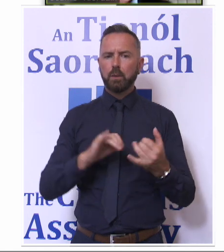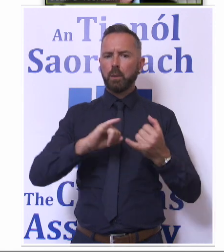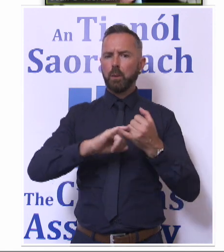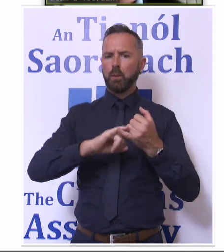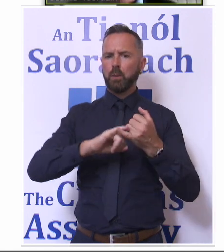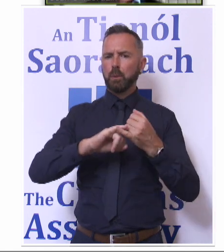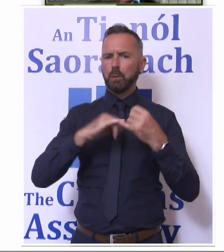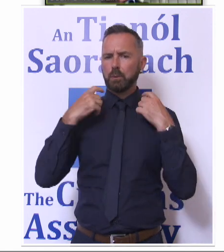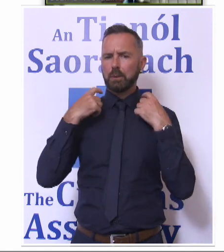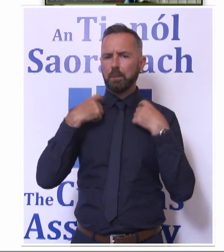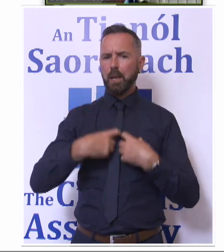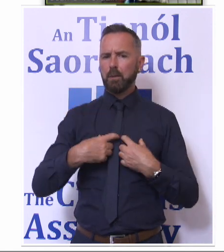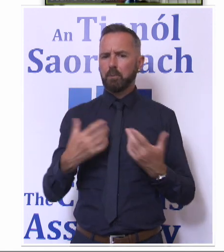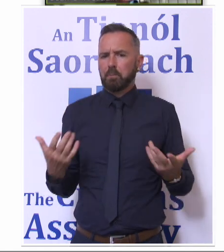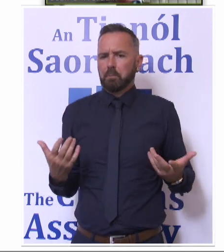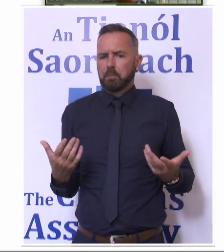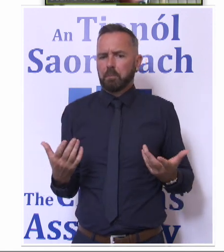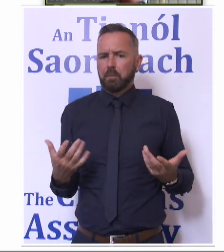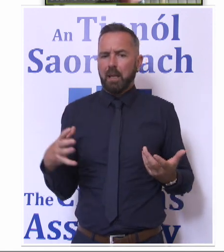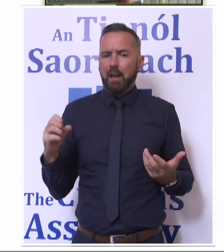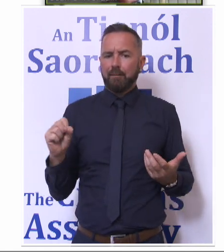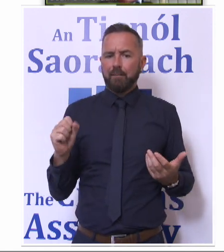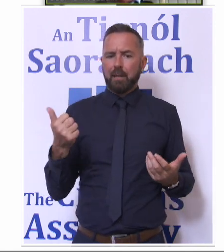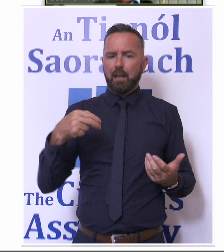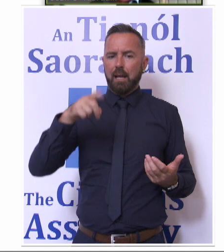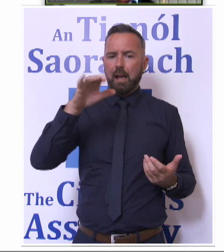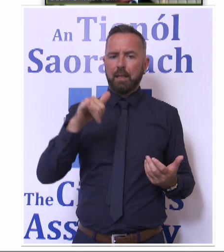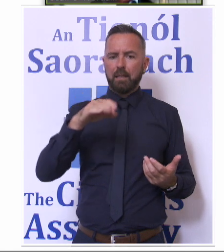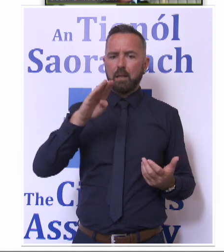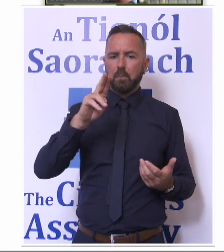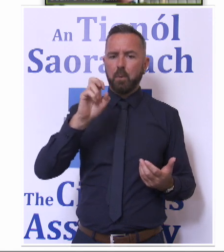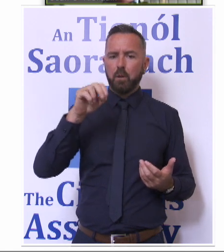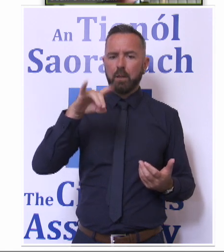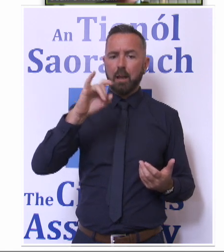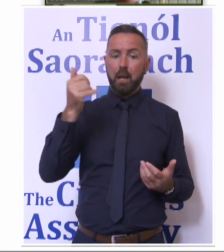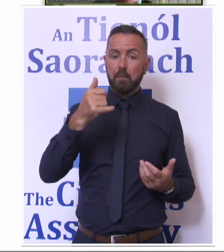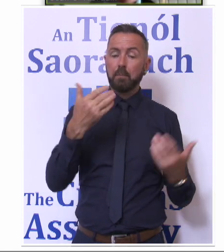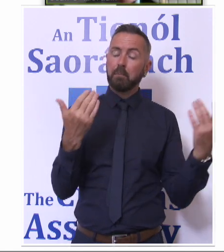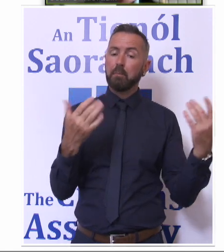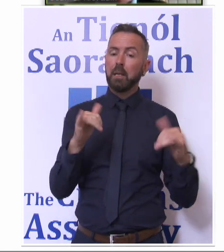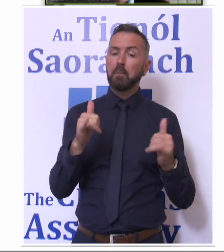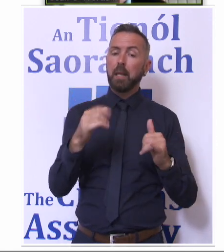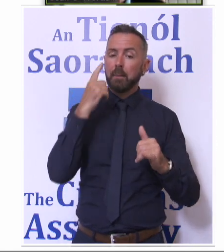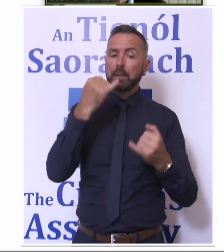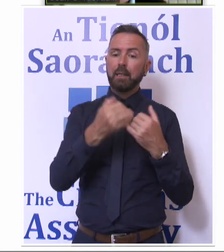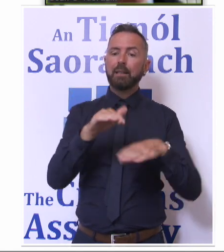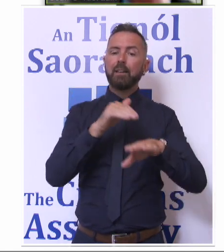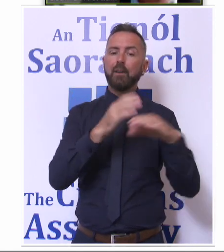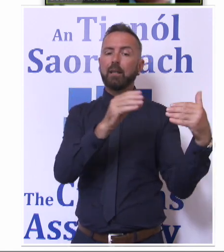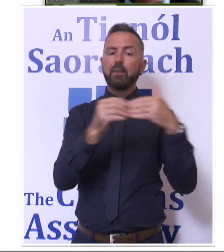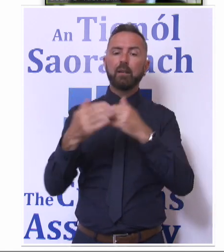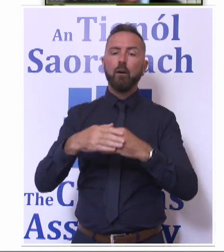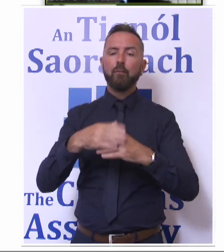mayor? So we have Andy Burnham, who in some respects may also be seen as the effective leader of the